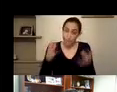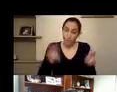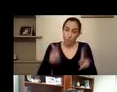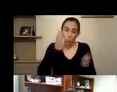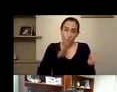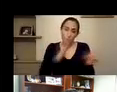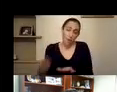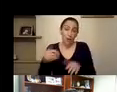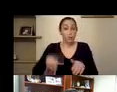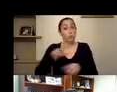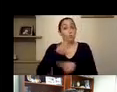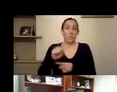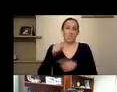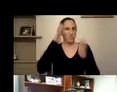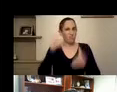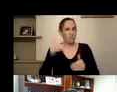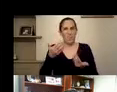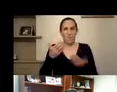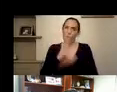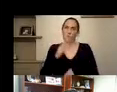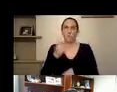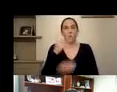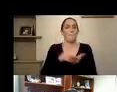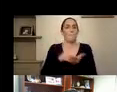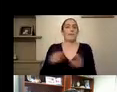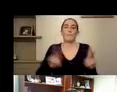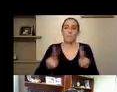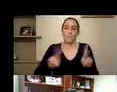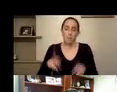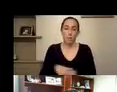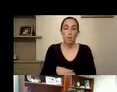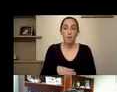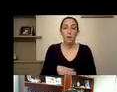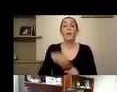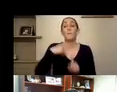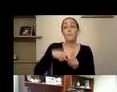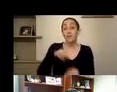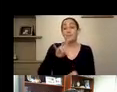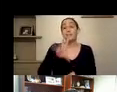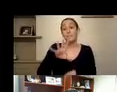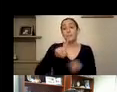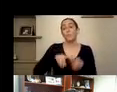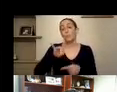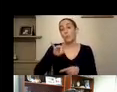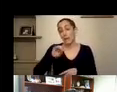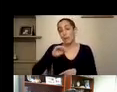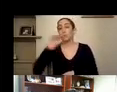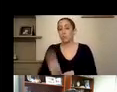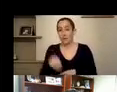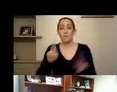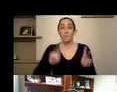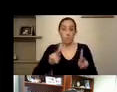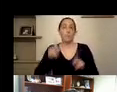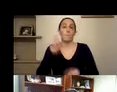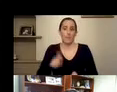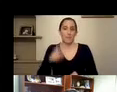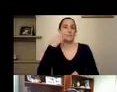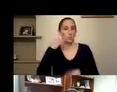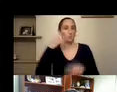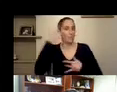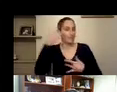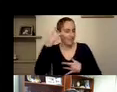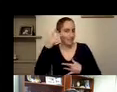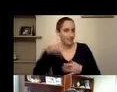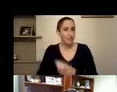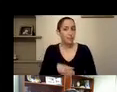to achieve this, you would need about 75 to 80% of the population to become infected over time. And if in